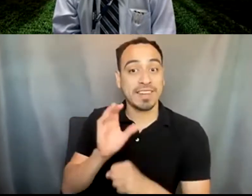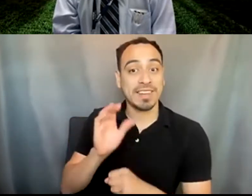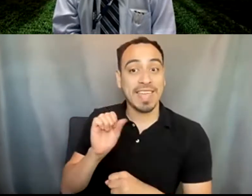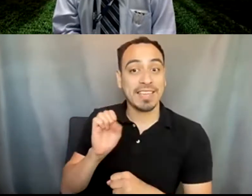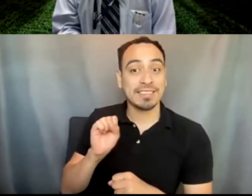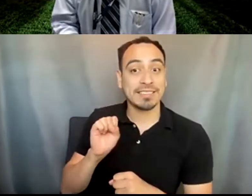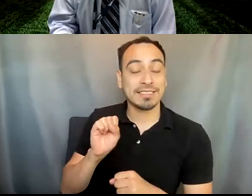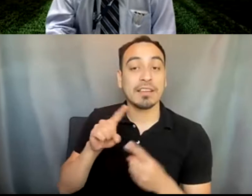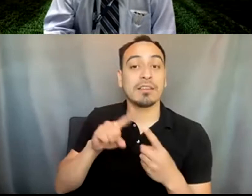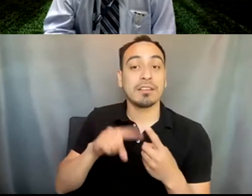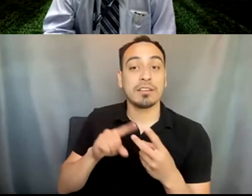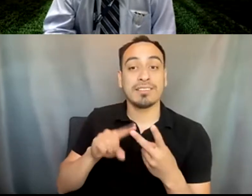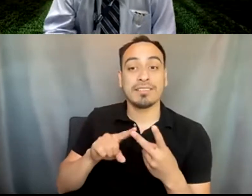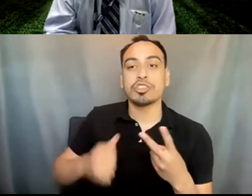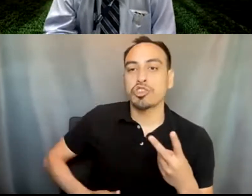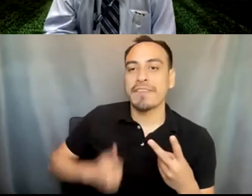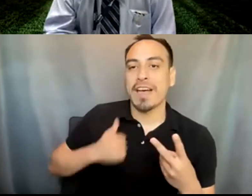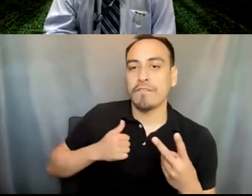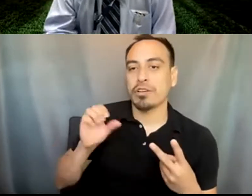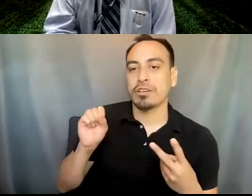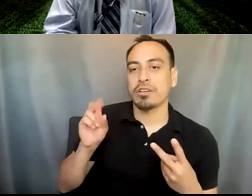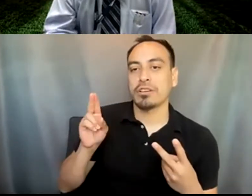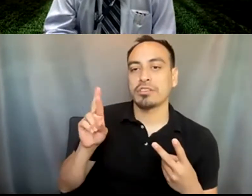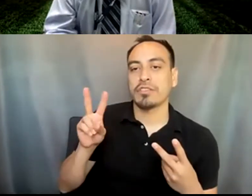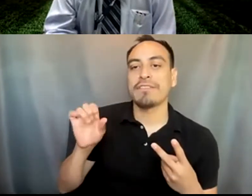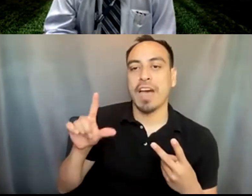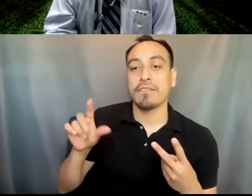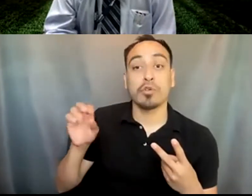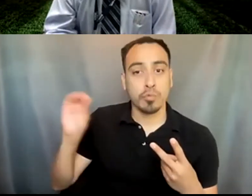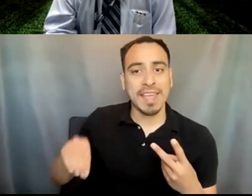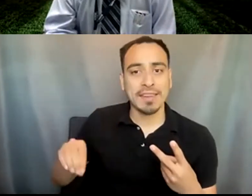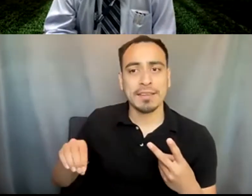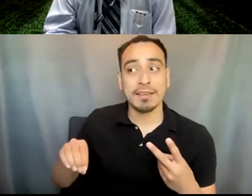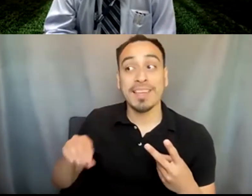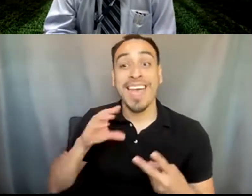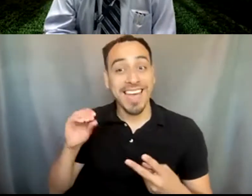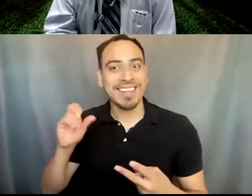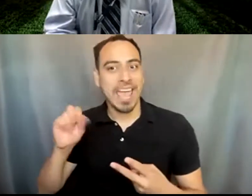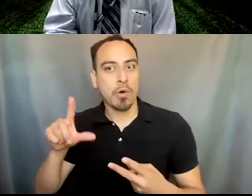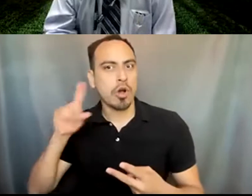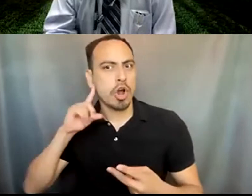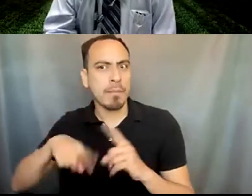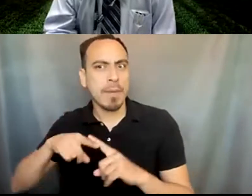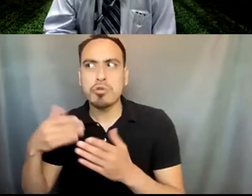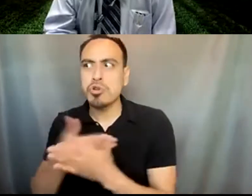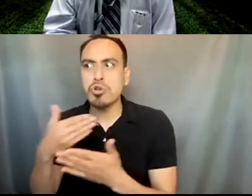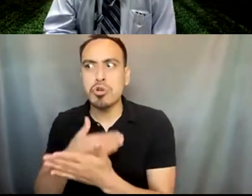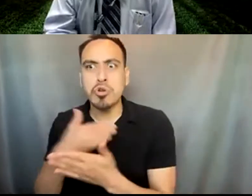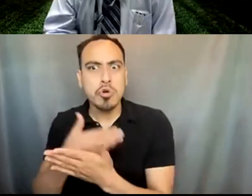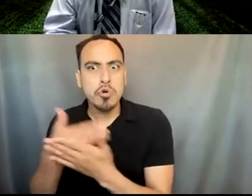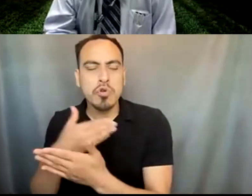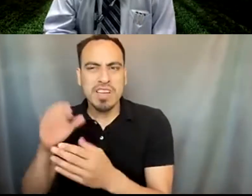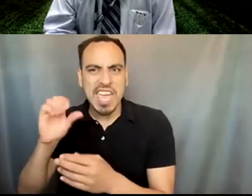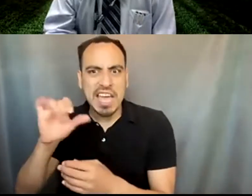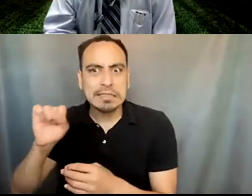rate. And Carol heard on the news that there were 1,400 new COVID cases. Where are these coming from? What